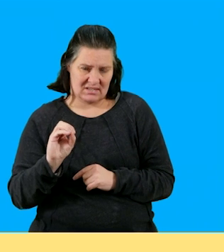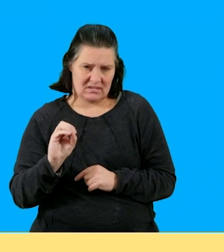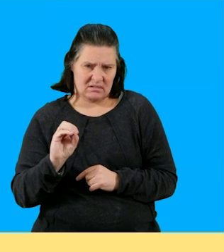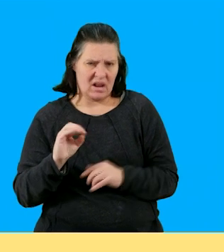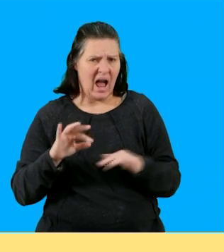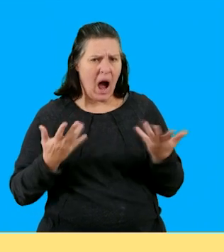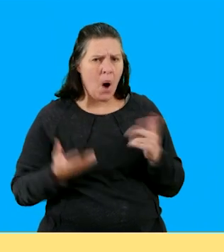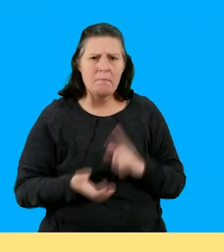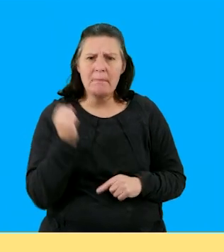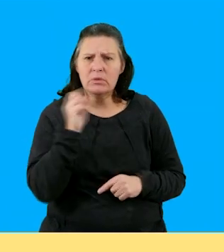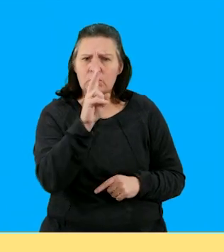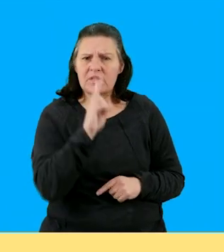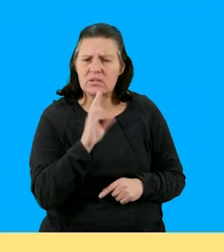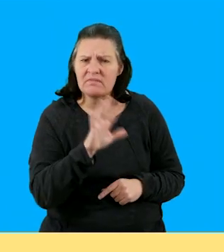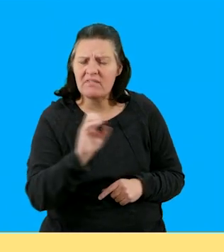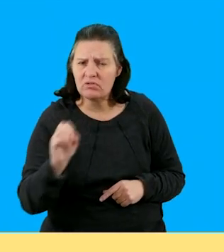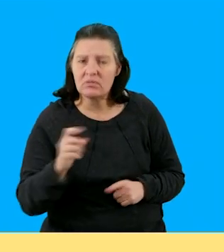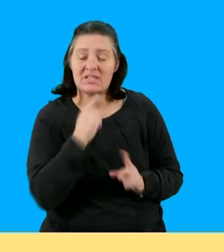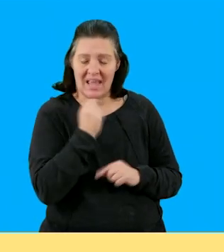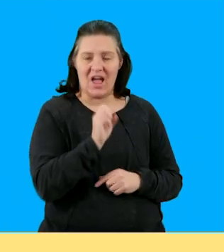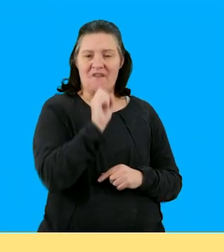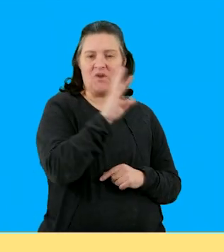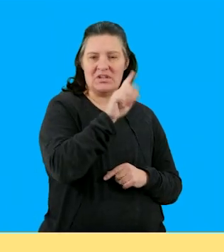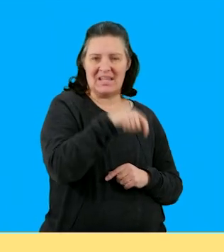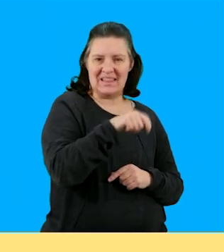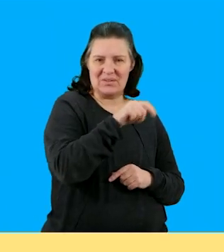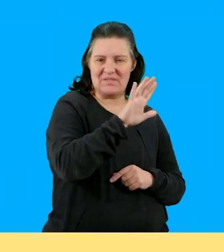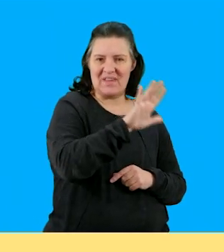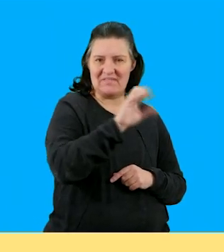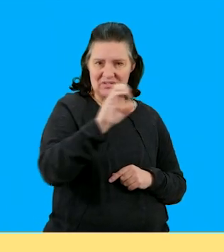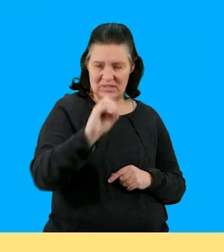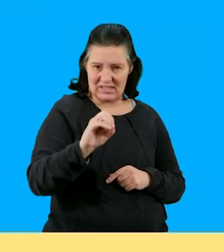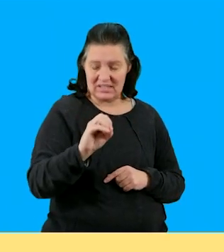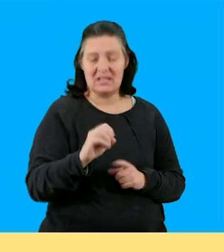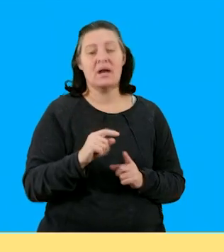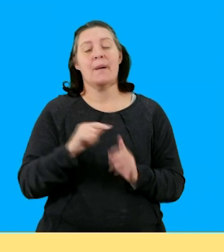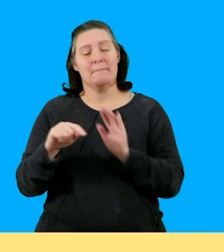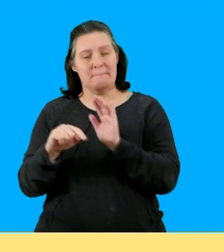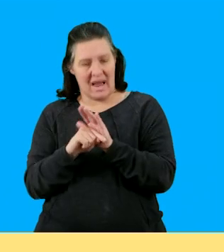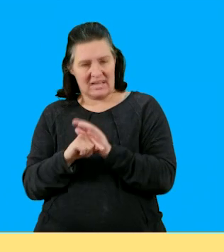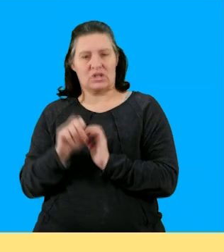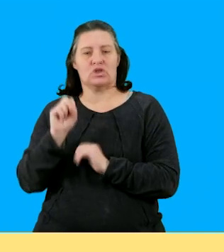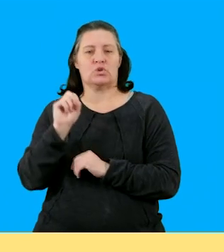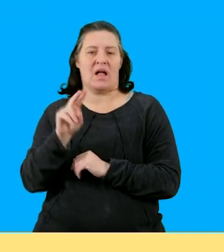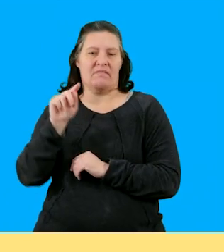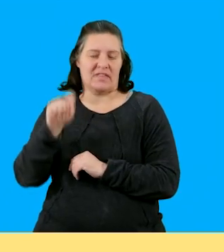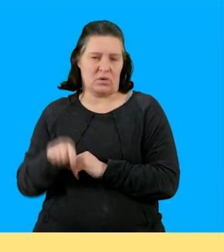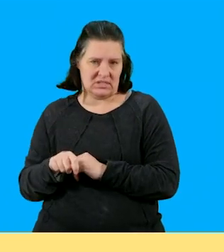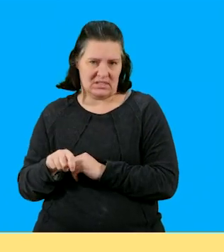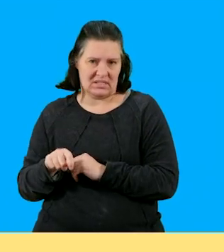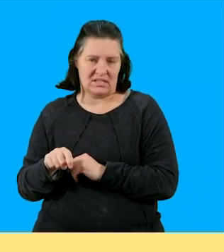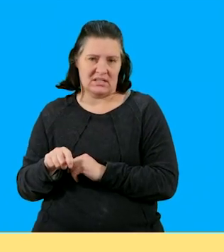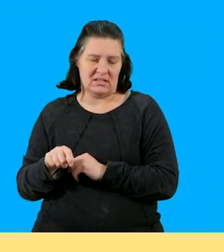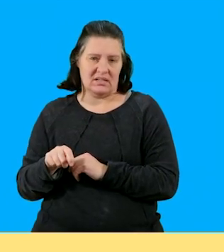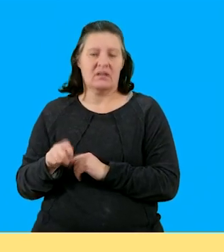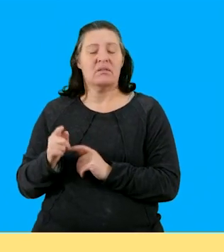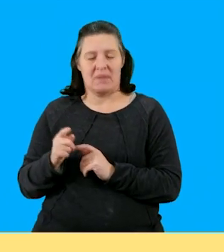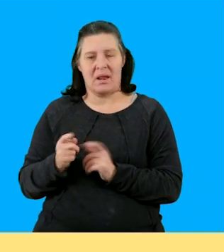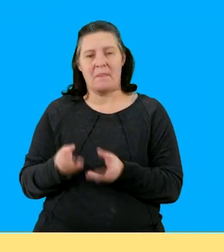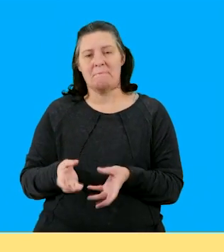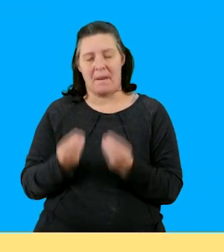These are the new words that you will learn in today's class. Perpetual inventory system. What is